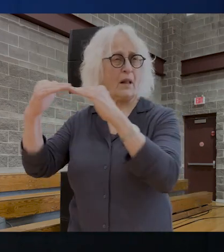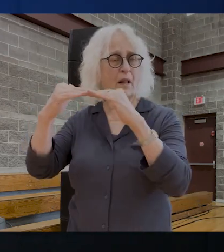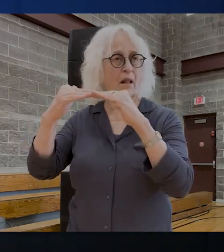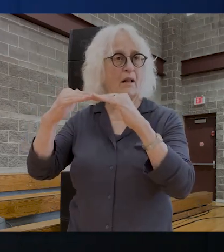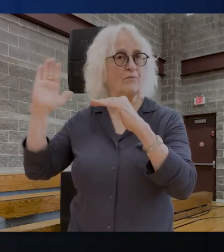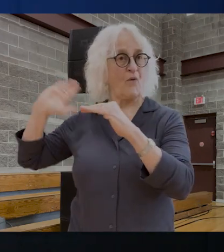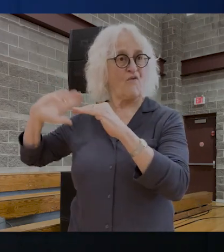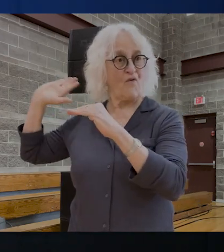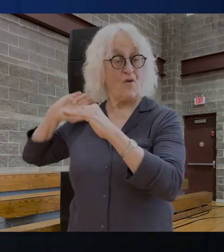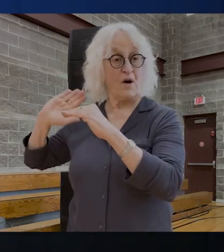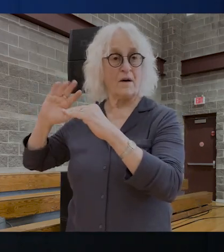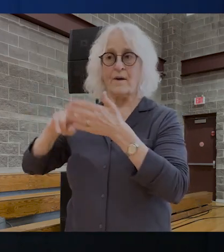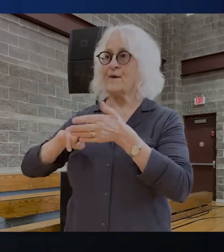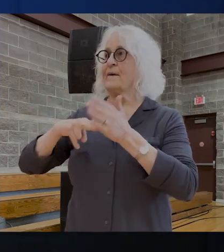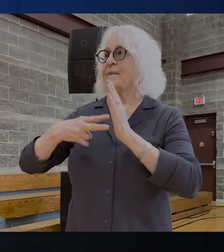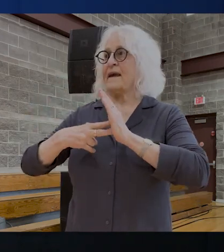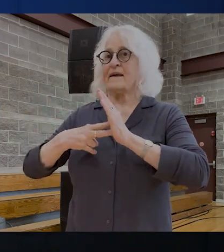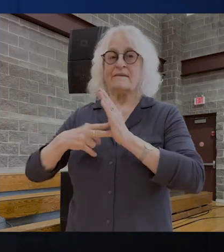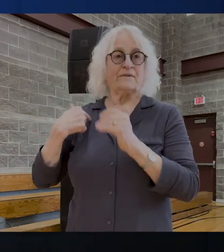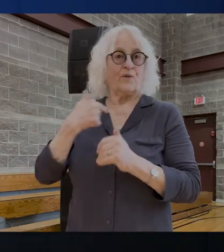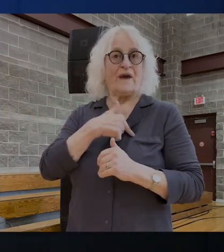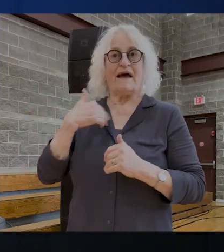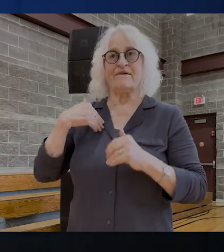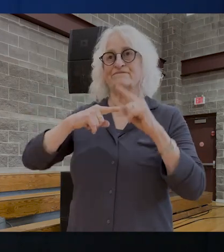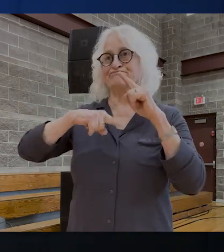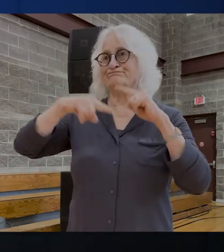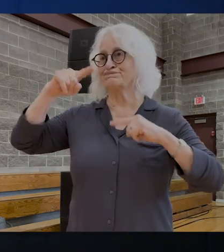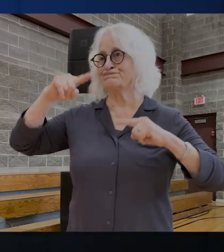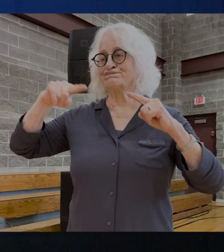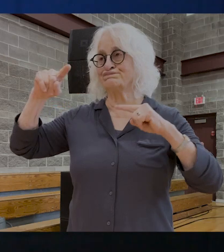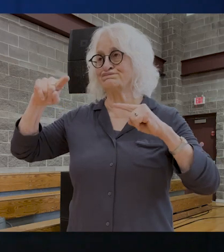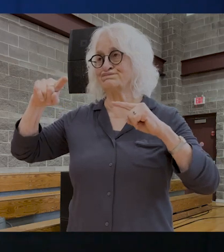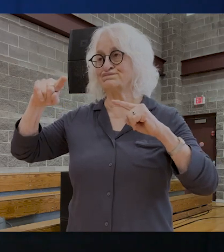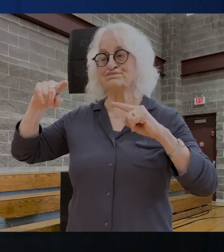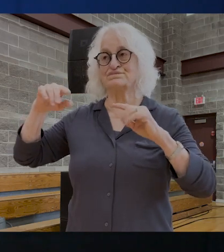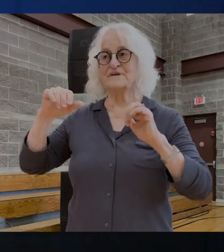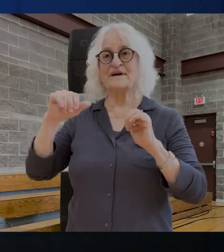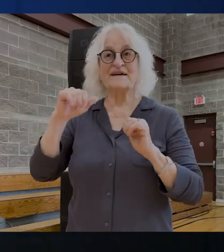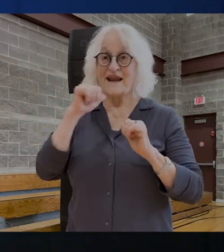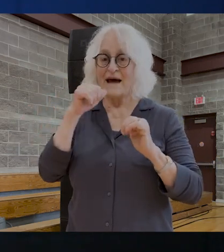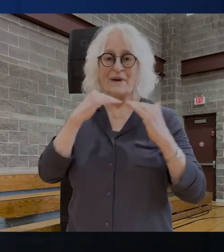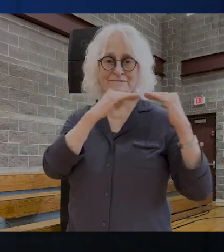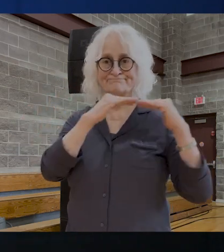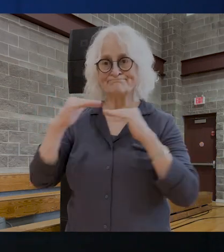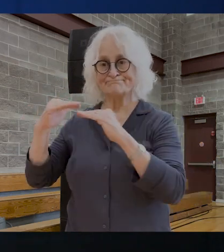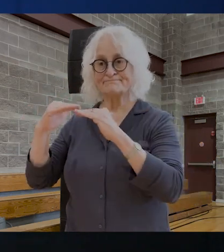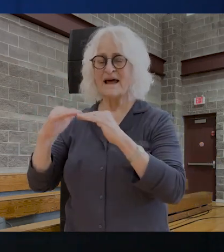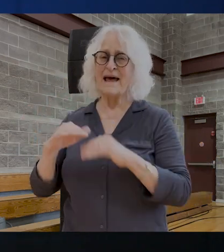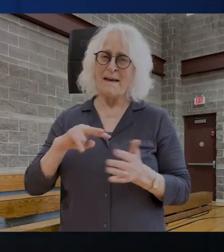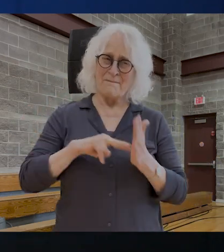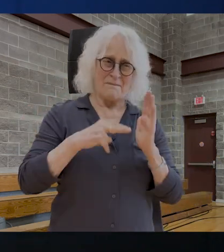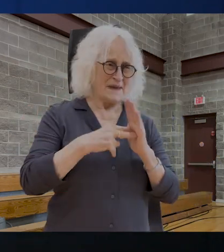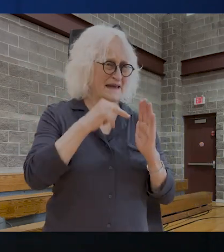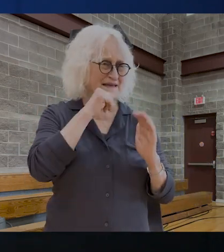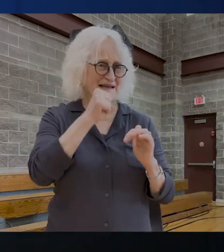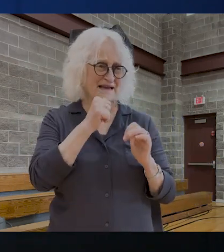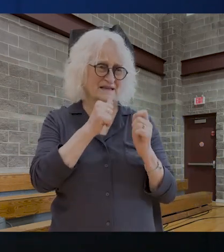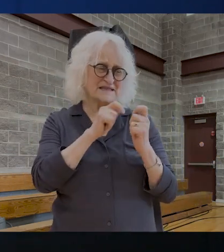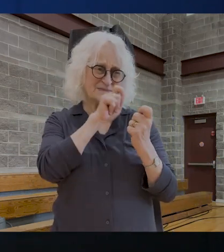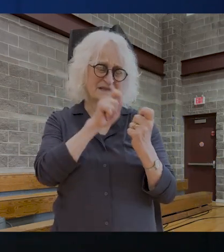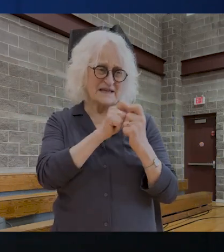that means is we have very inefficient and it's not strategic approach to resource